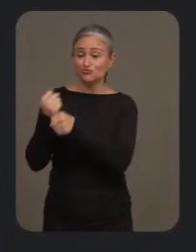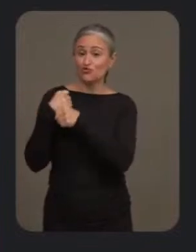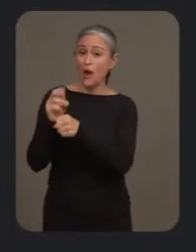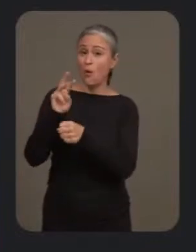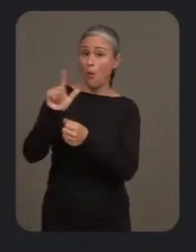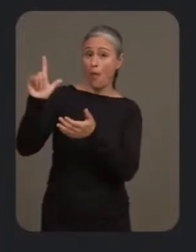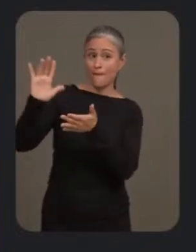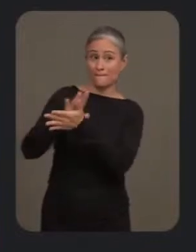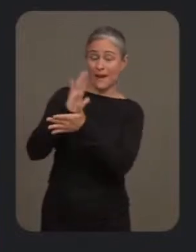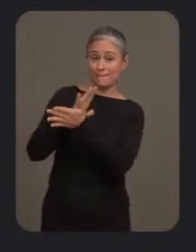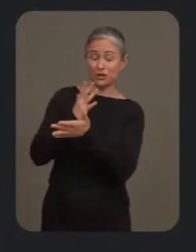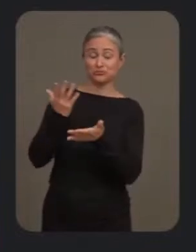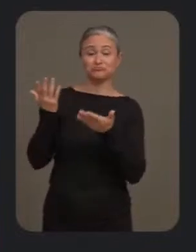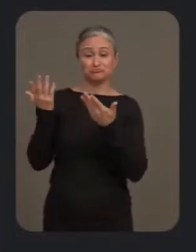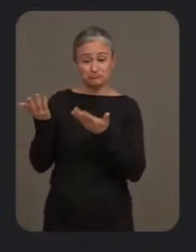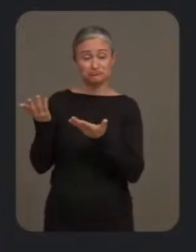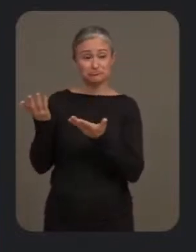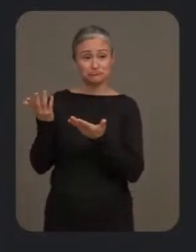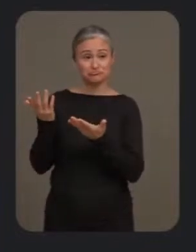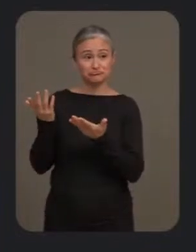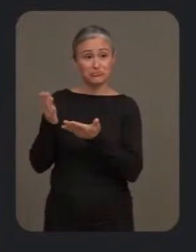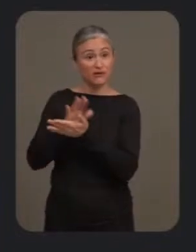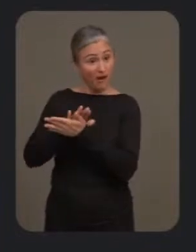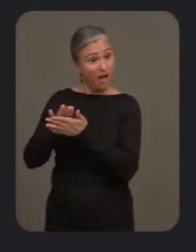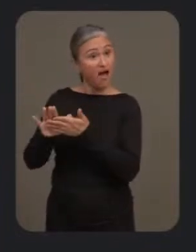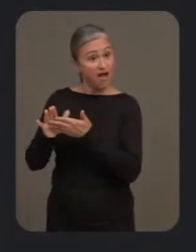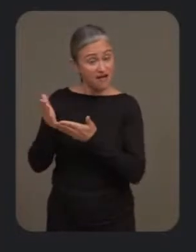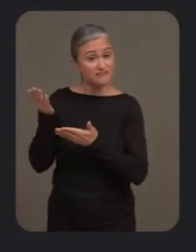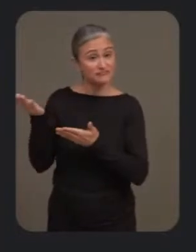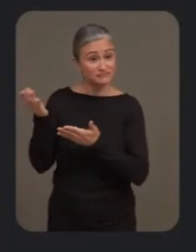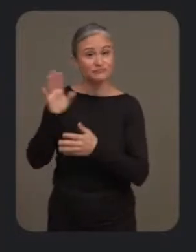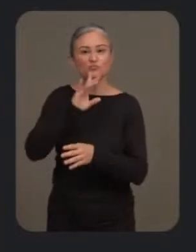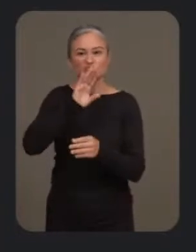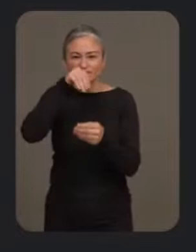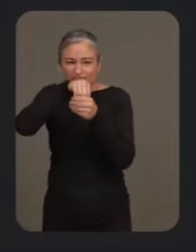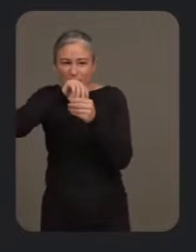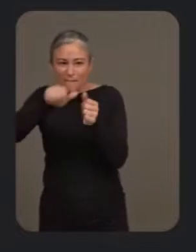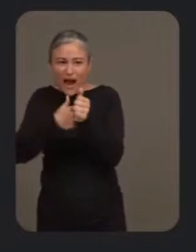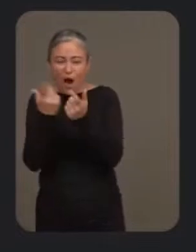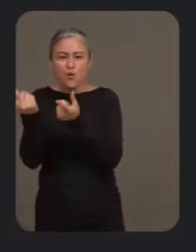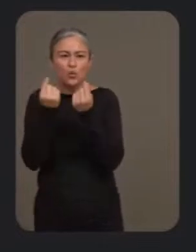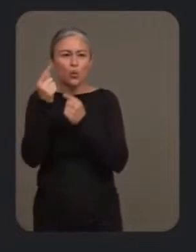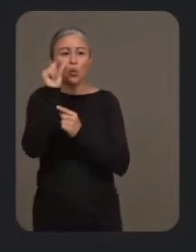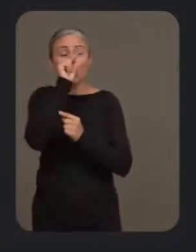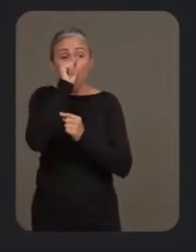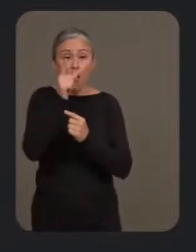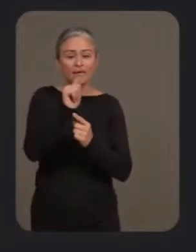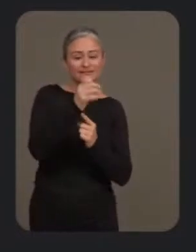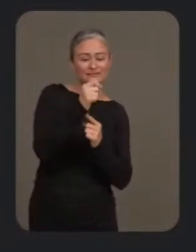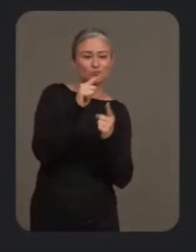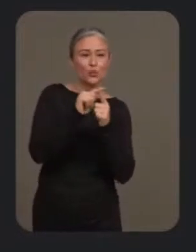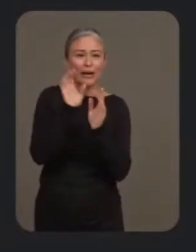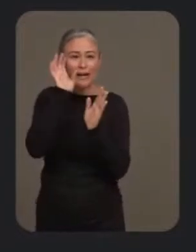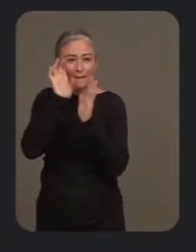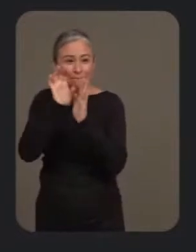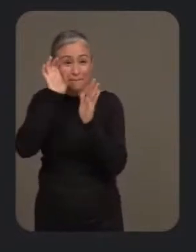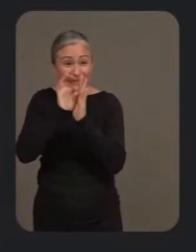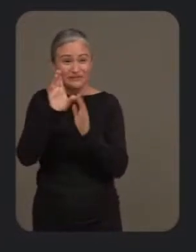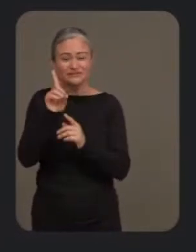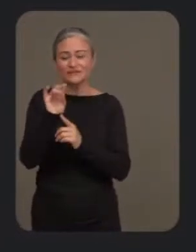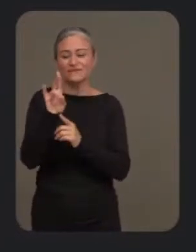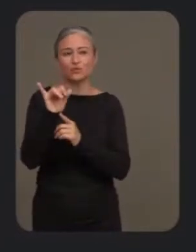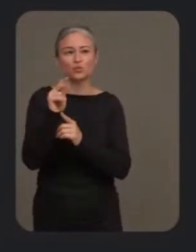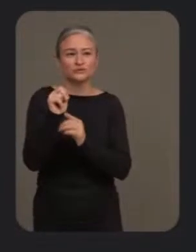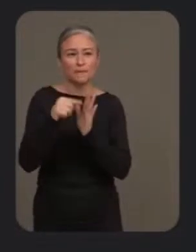Create Wallpaper. Nice. Now, behind the scenes, we're using Google's text-to-image diffusion models to generate completely